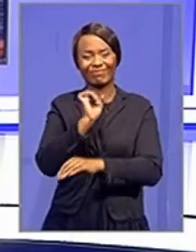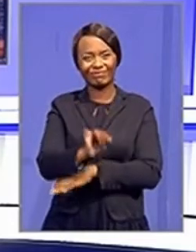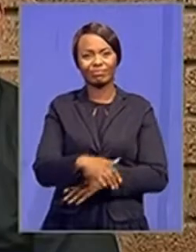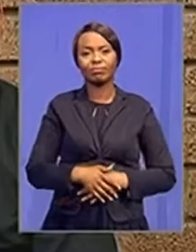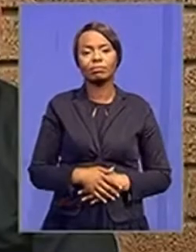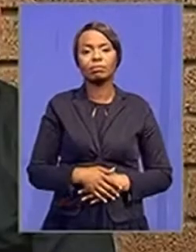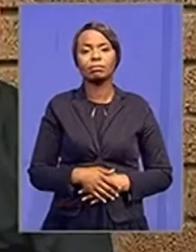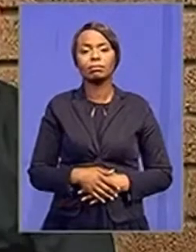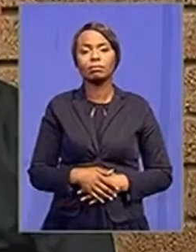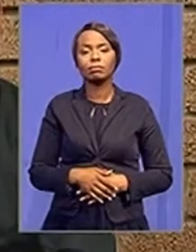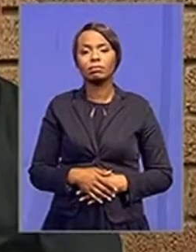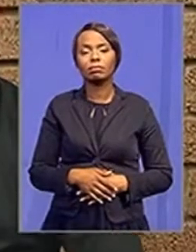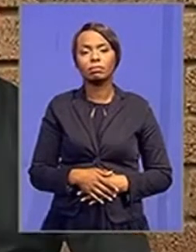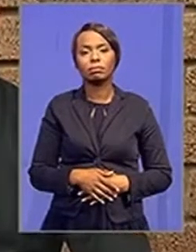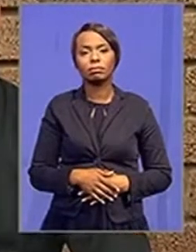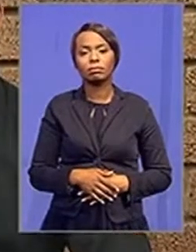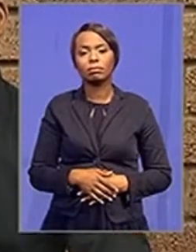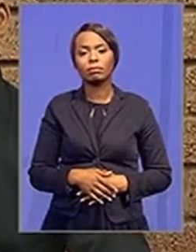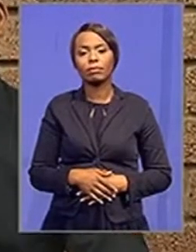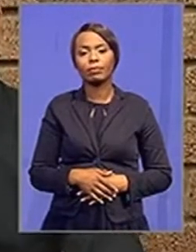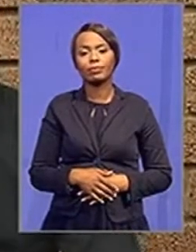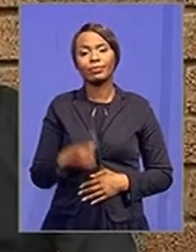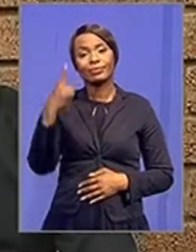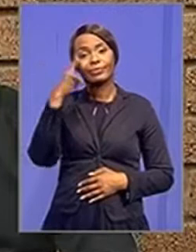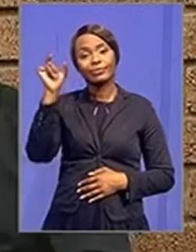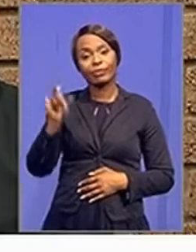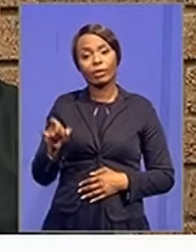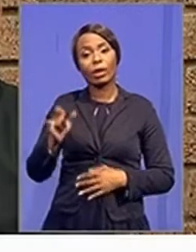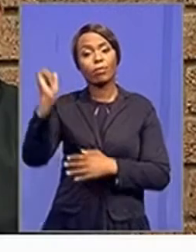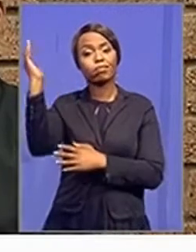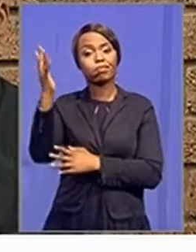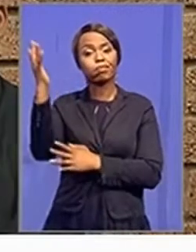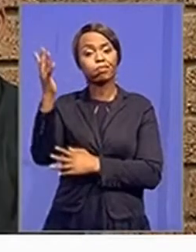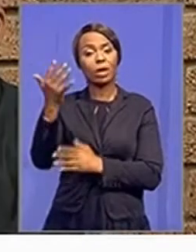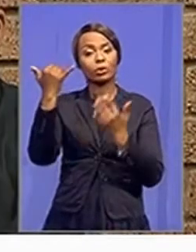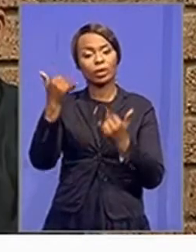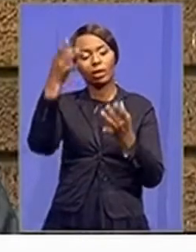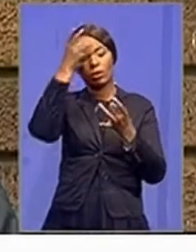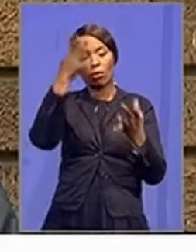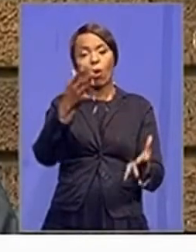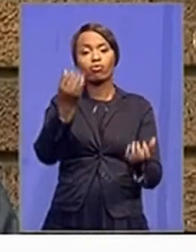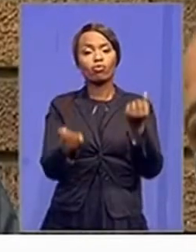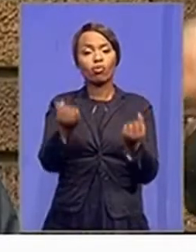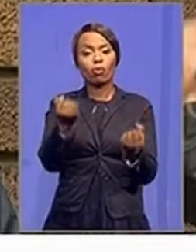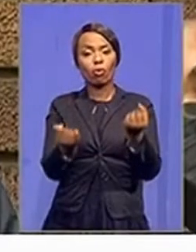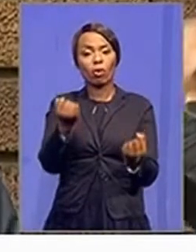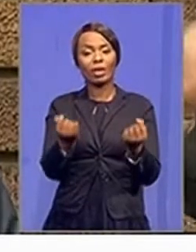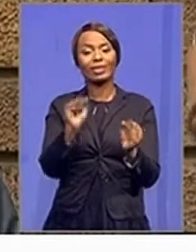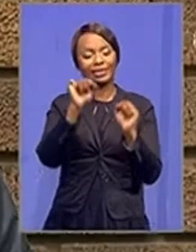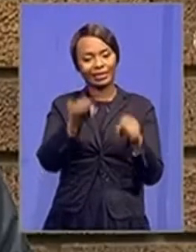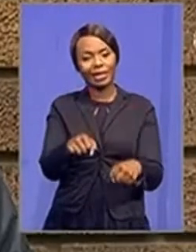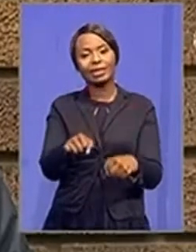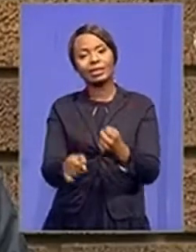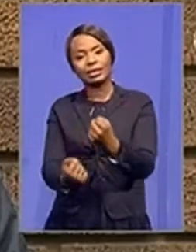Paki ya bofelo ya bosekisi e boleletse kgotlatshekelo gore le fa e ne ya thusa Tebogo go bona tiro kwa polaseng ya